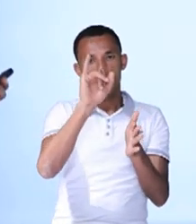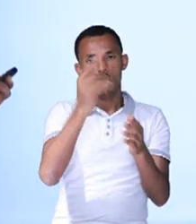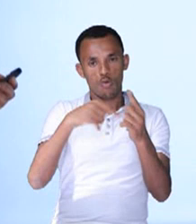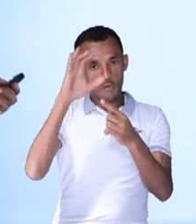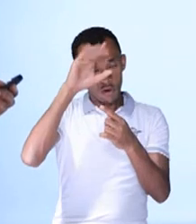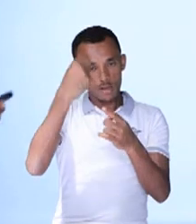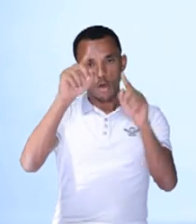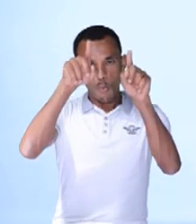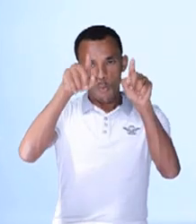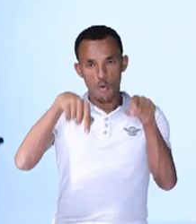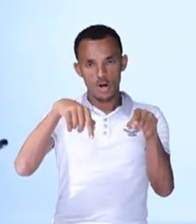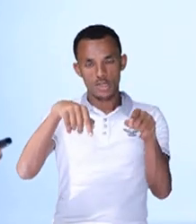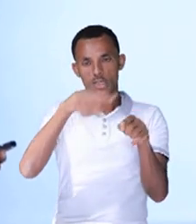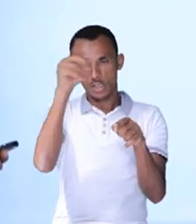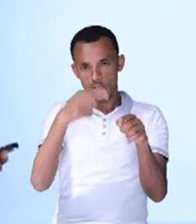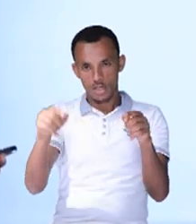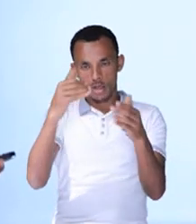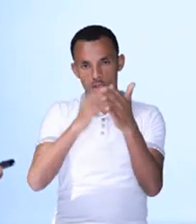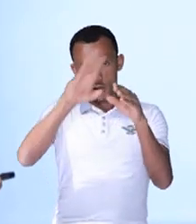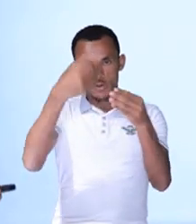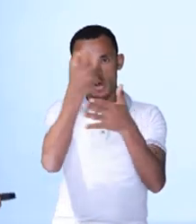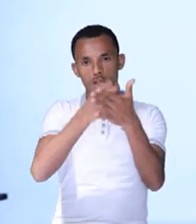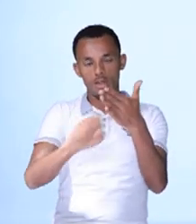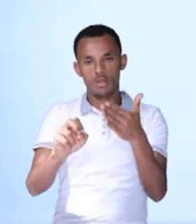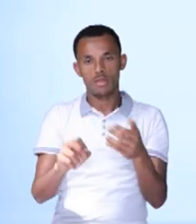to find the modulus, z, it gives a result.